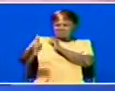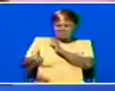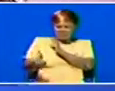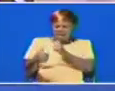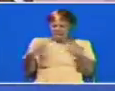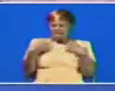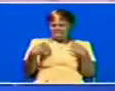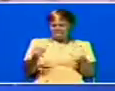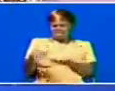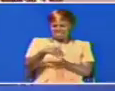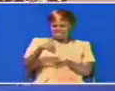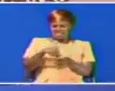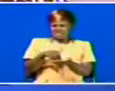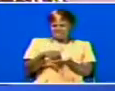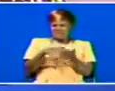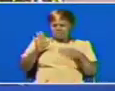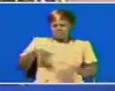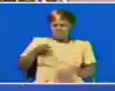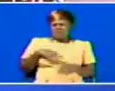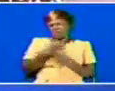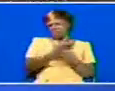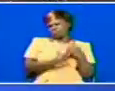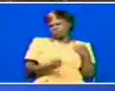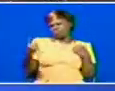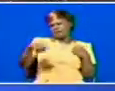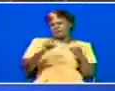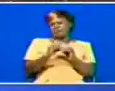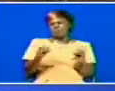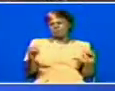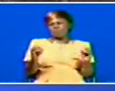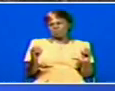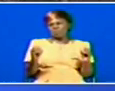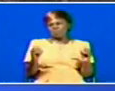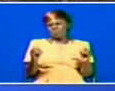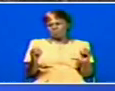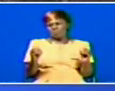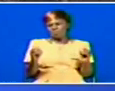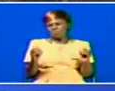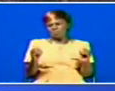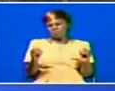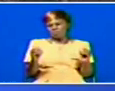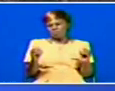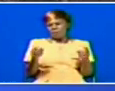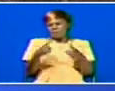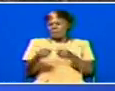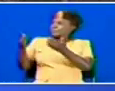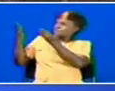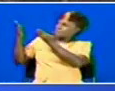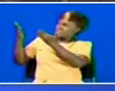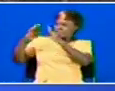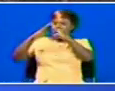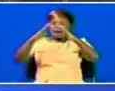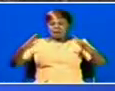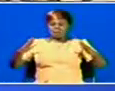health facilities have discouraged women like Catherine from reaching the hospital and instead rely on traditional attendance. But this method by the